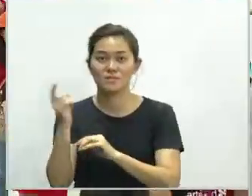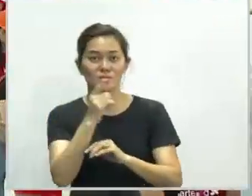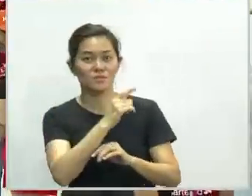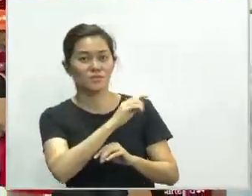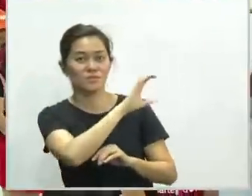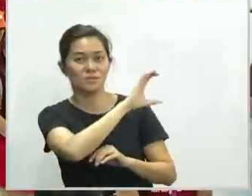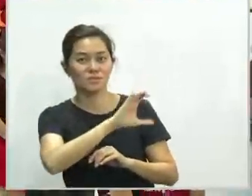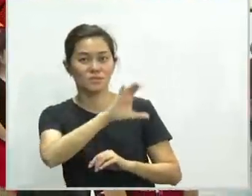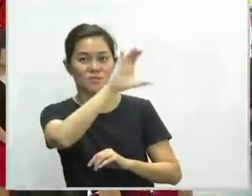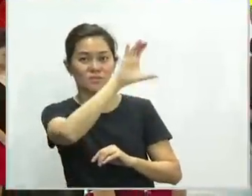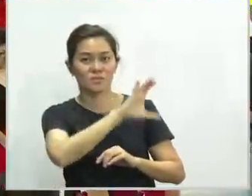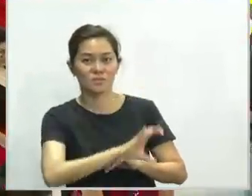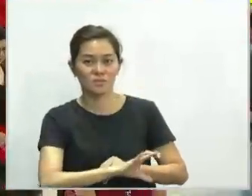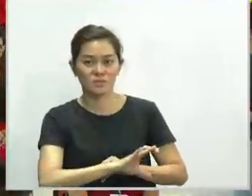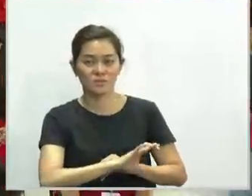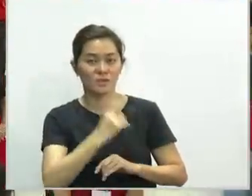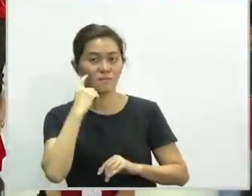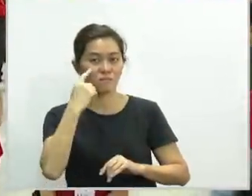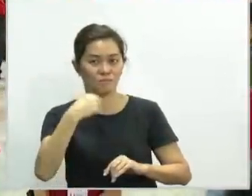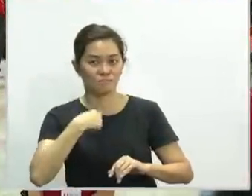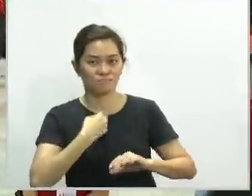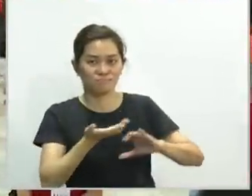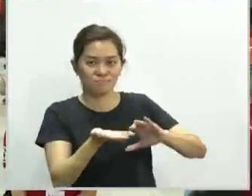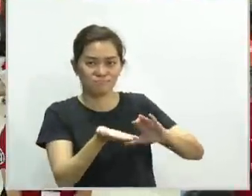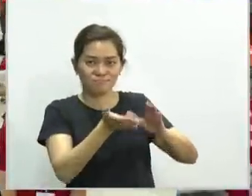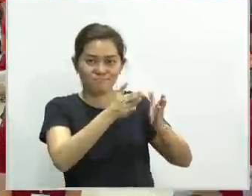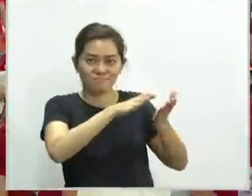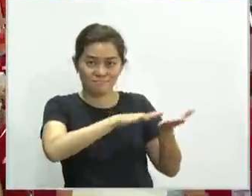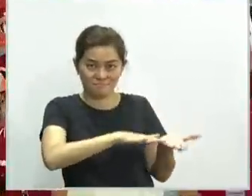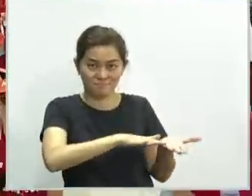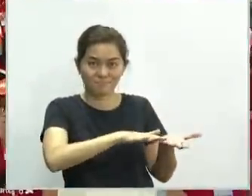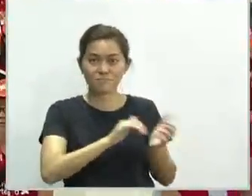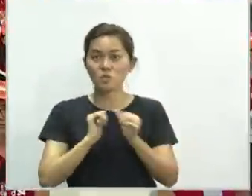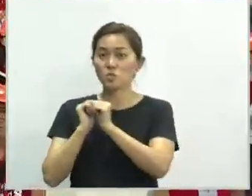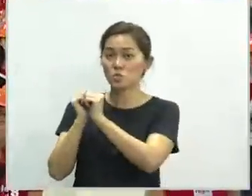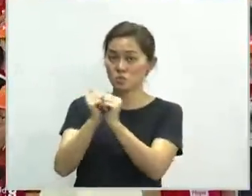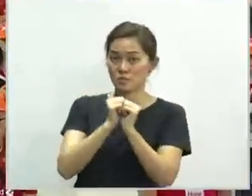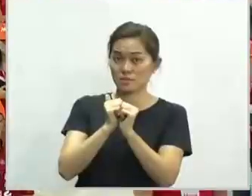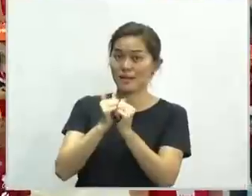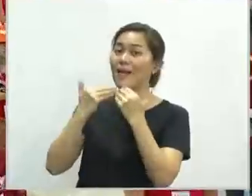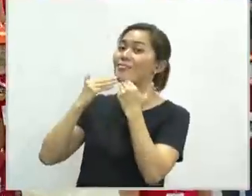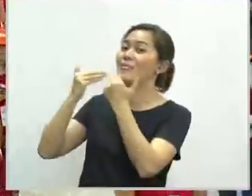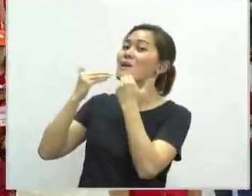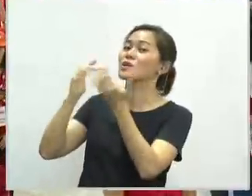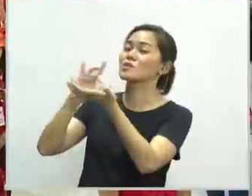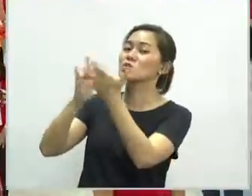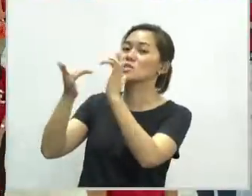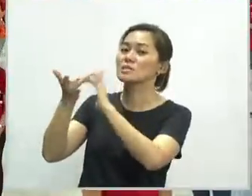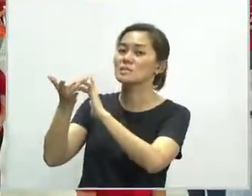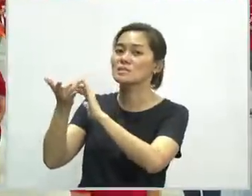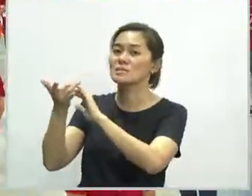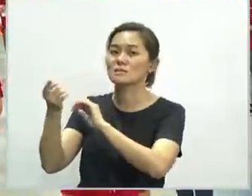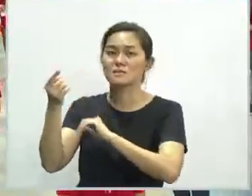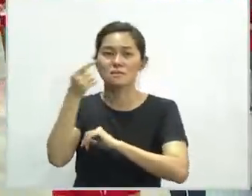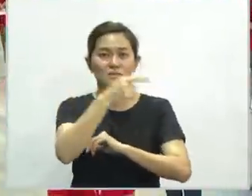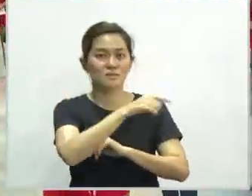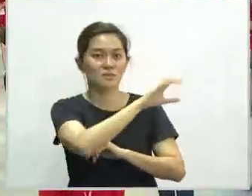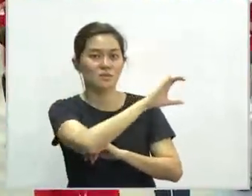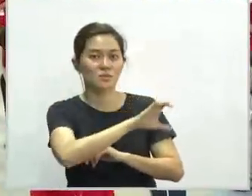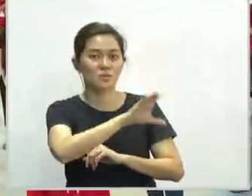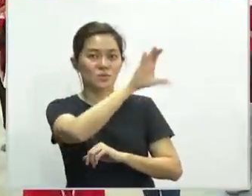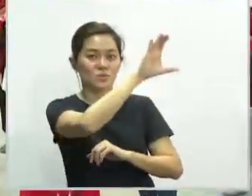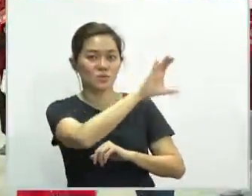on the cross for me. Together, thank you, Jesus, for